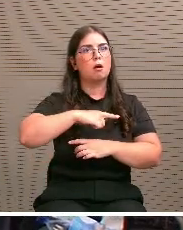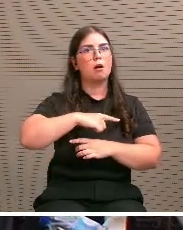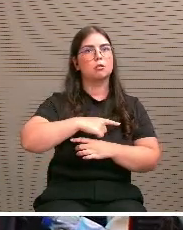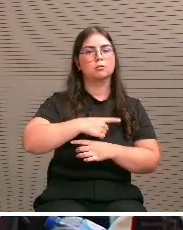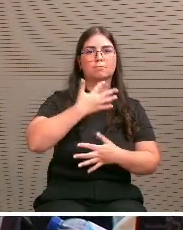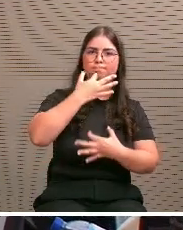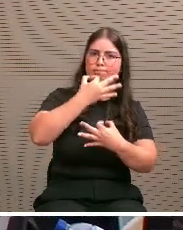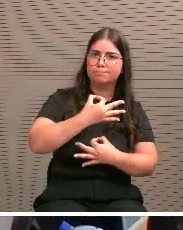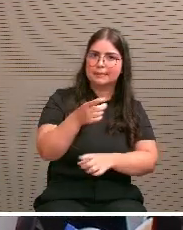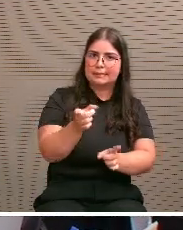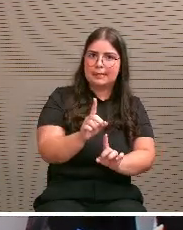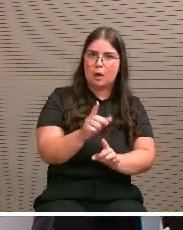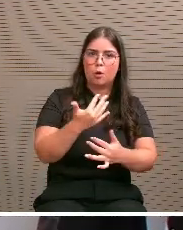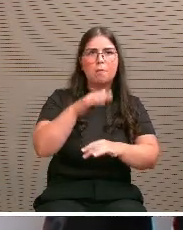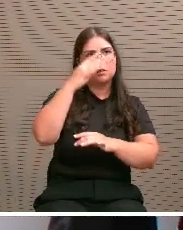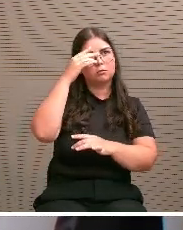why it's all happened.